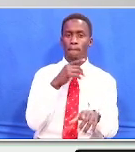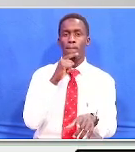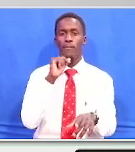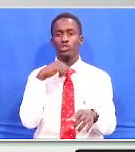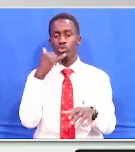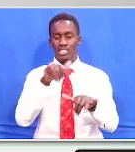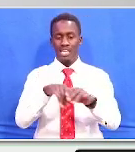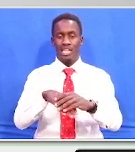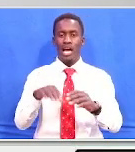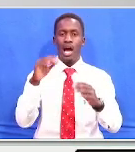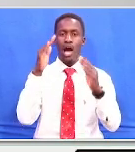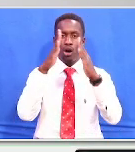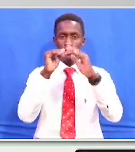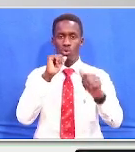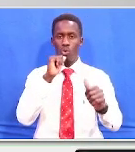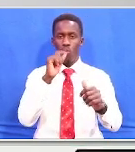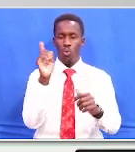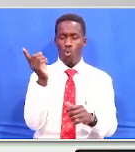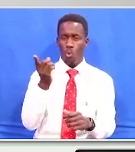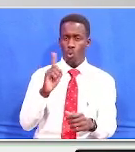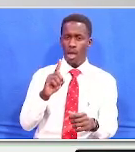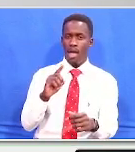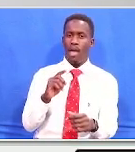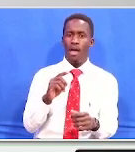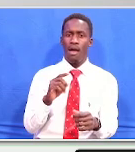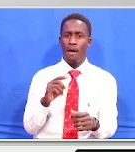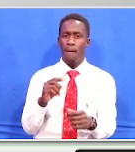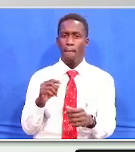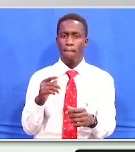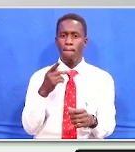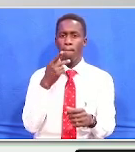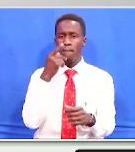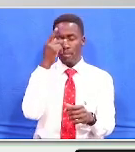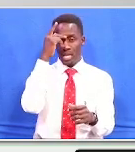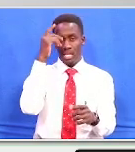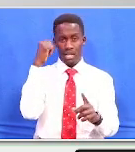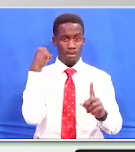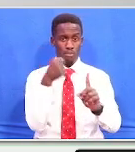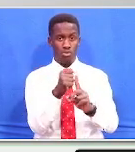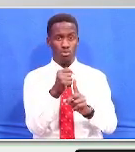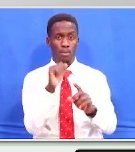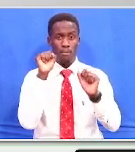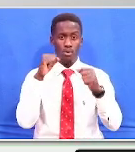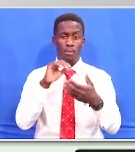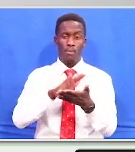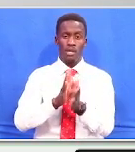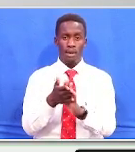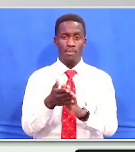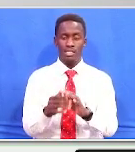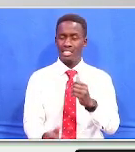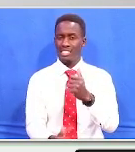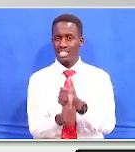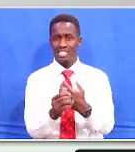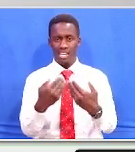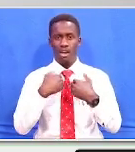abused, they're at greater risk for perpetrating abuse. It is not a direct link, but it is an increased risk. And it's